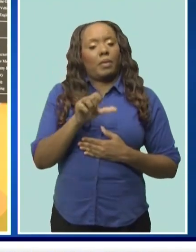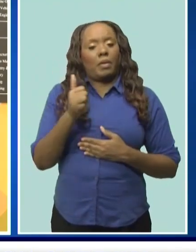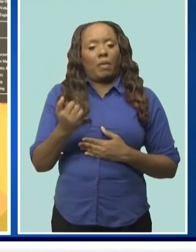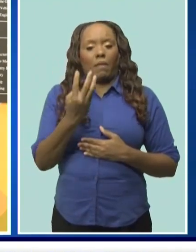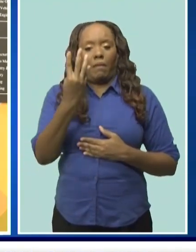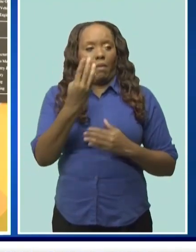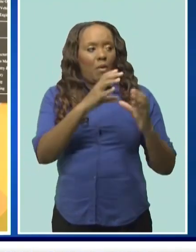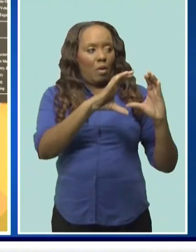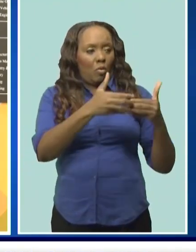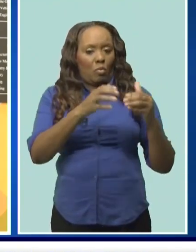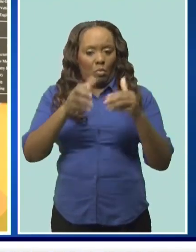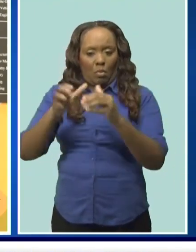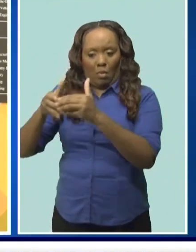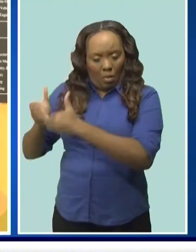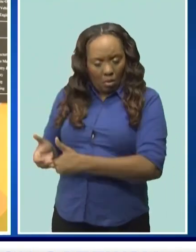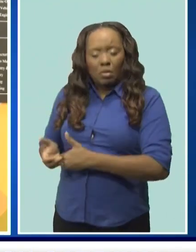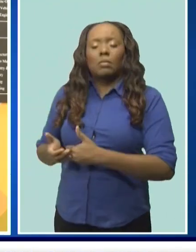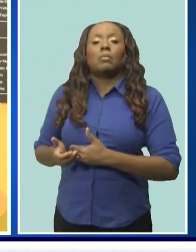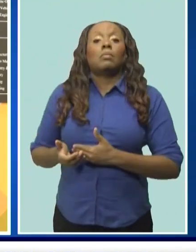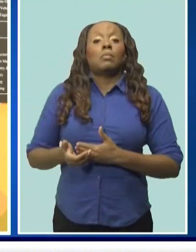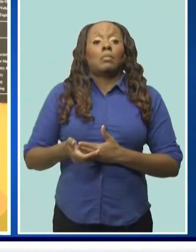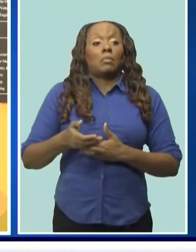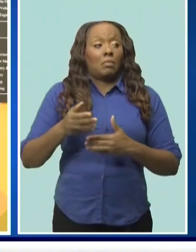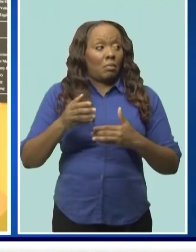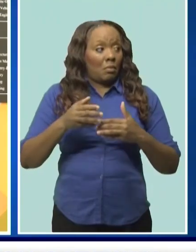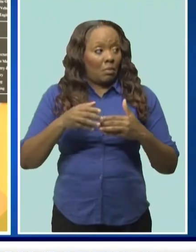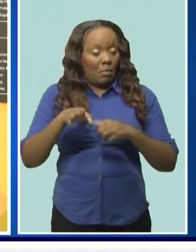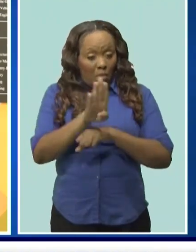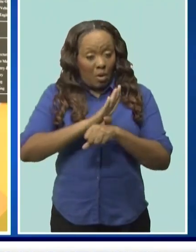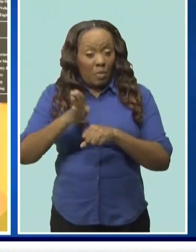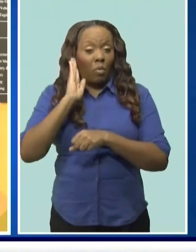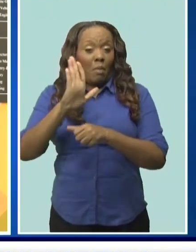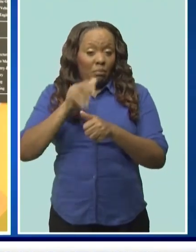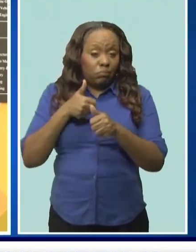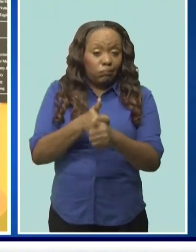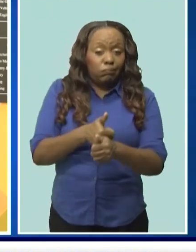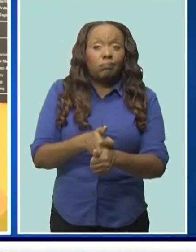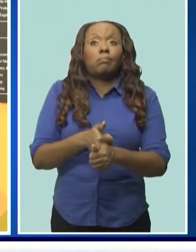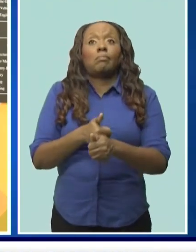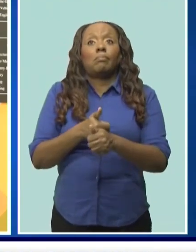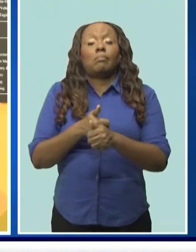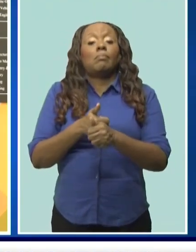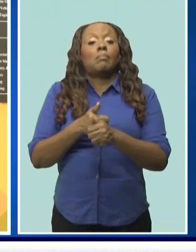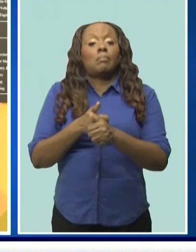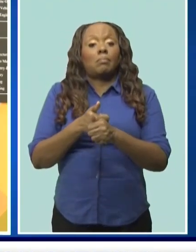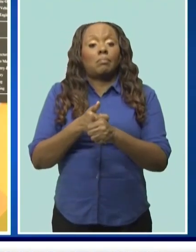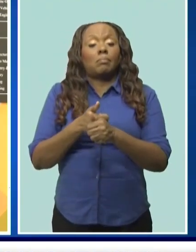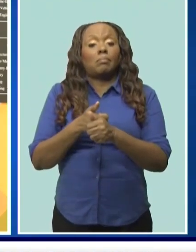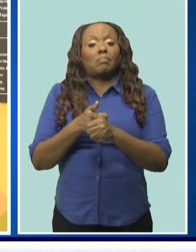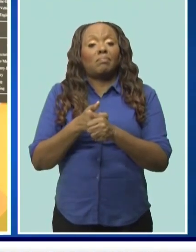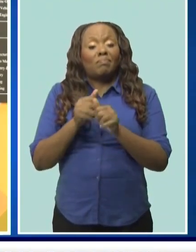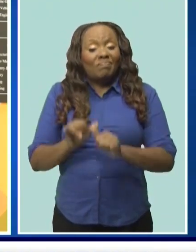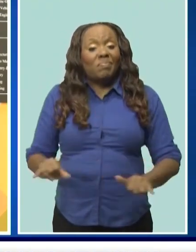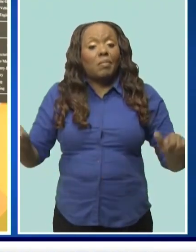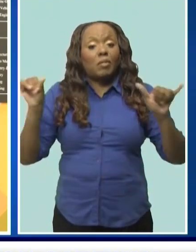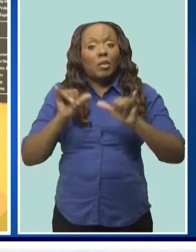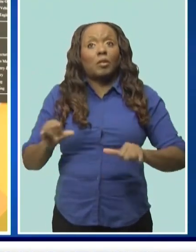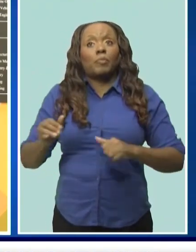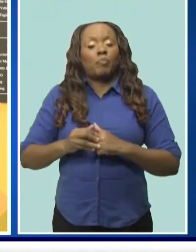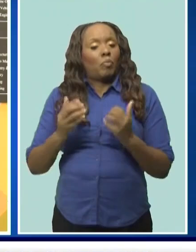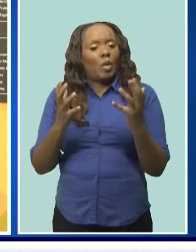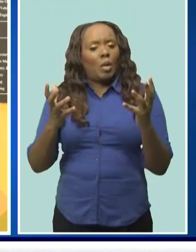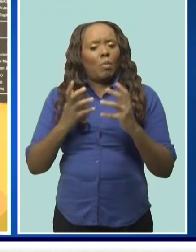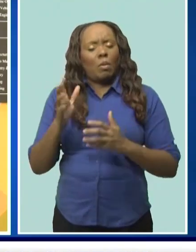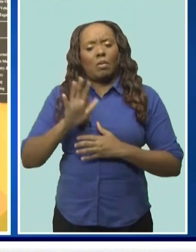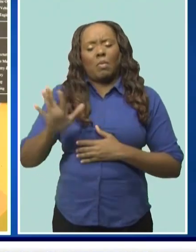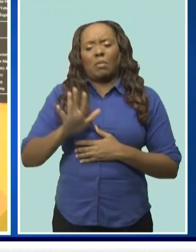1 year period, and therefore bringing Barbados on par within a short time. We're targeting between 3,000 to 4,000